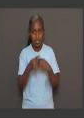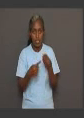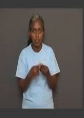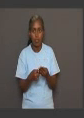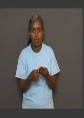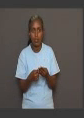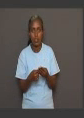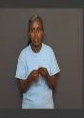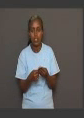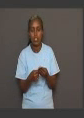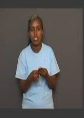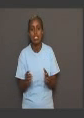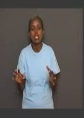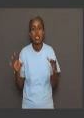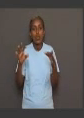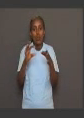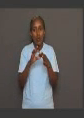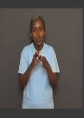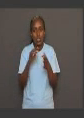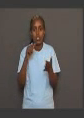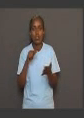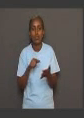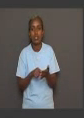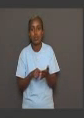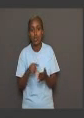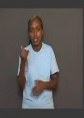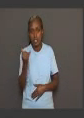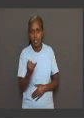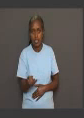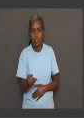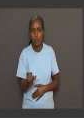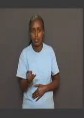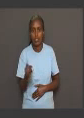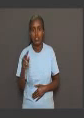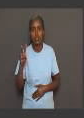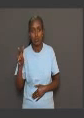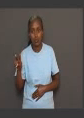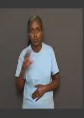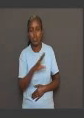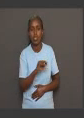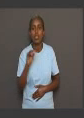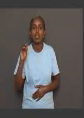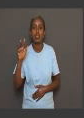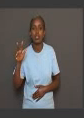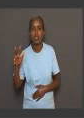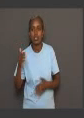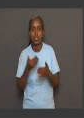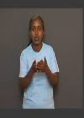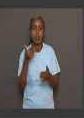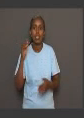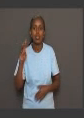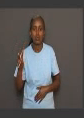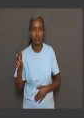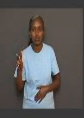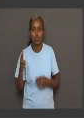Therefore, the coordinates of the point's image are 2 and 3 minus